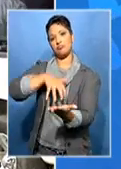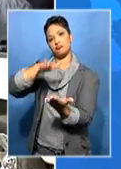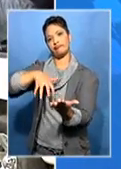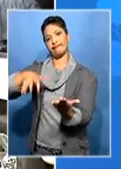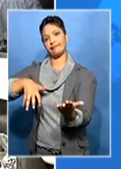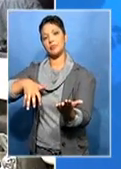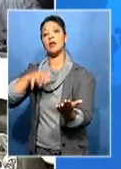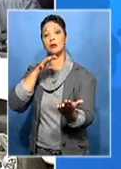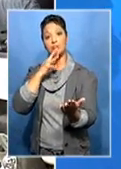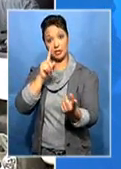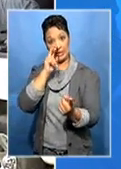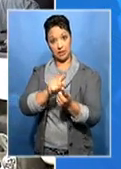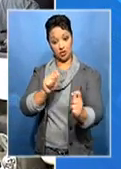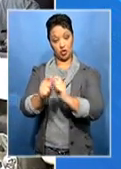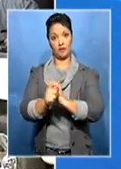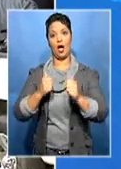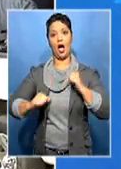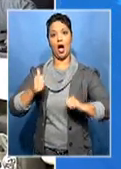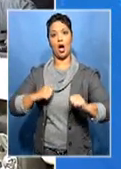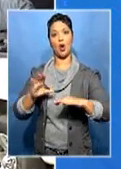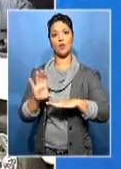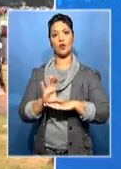wants reforms, including a code of conduct for the